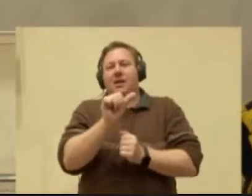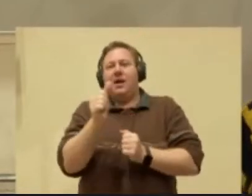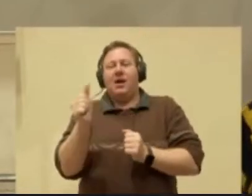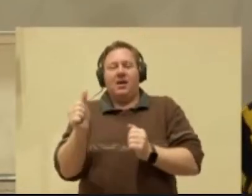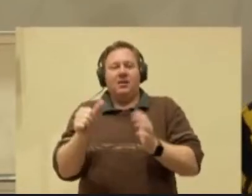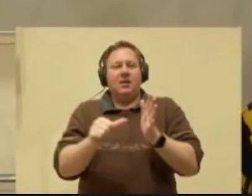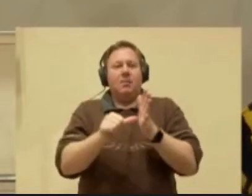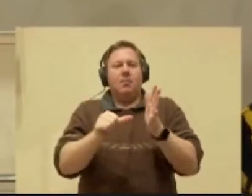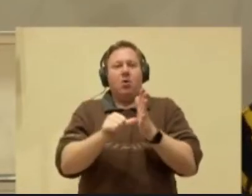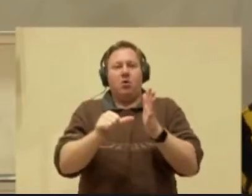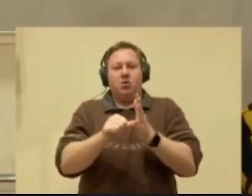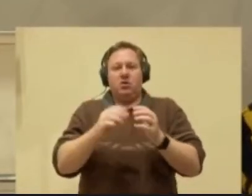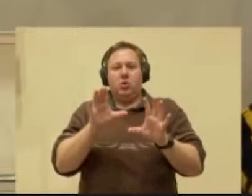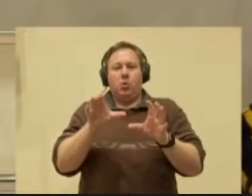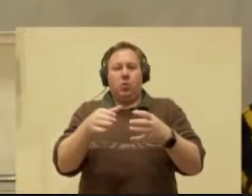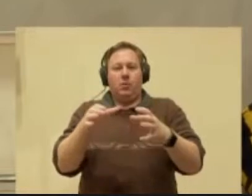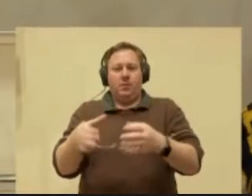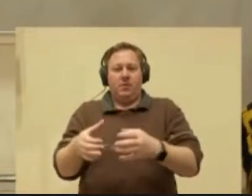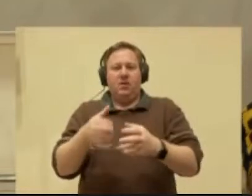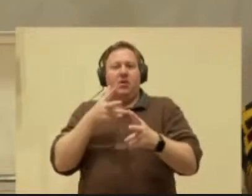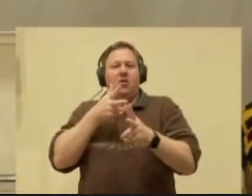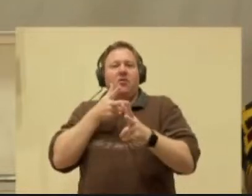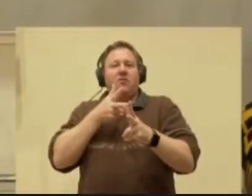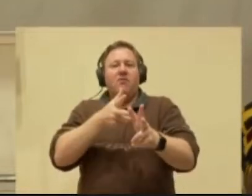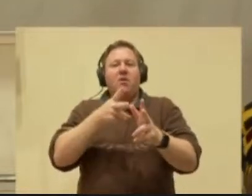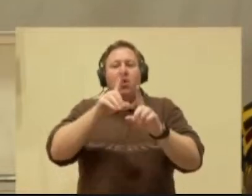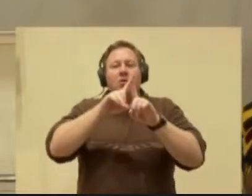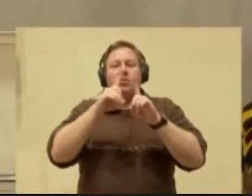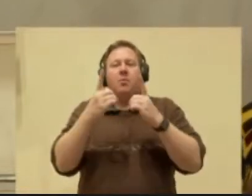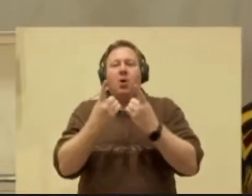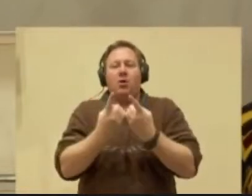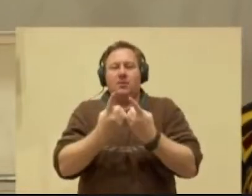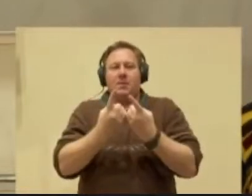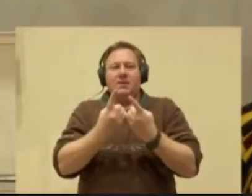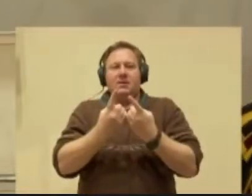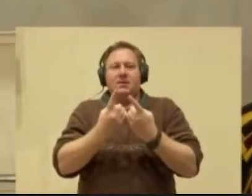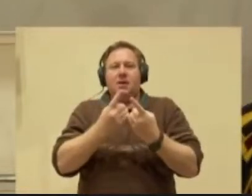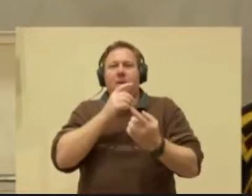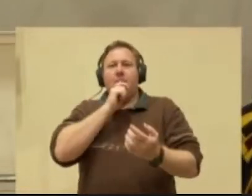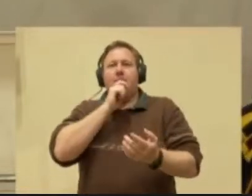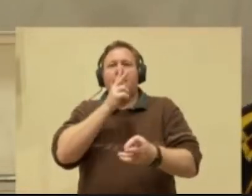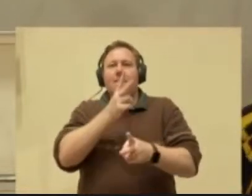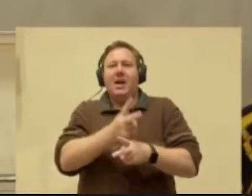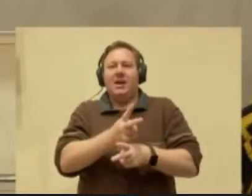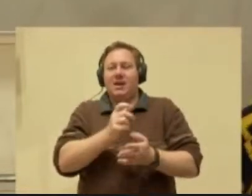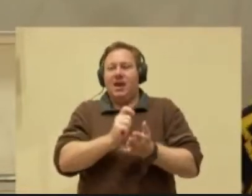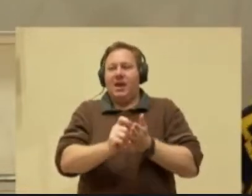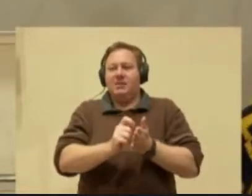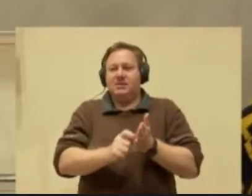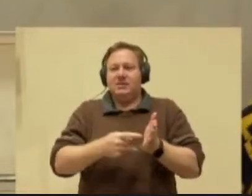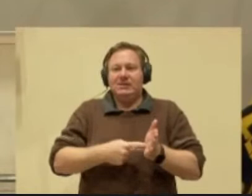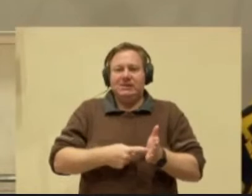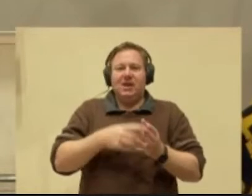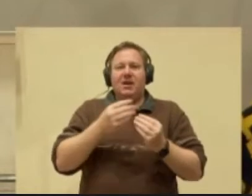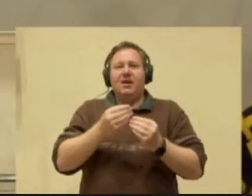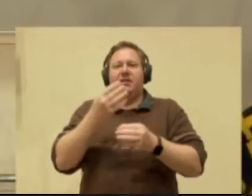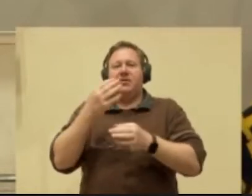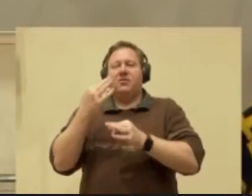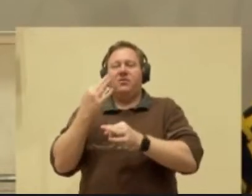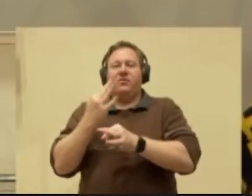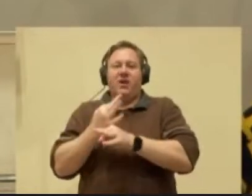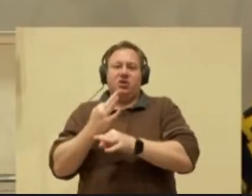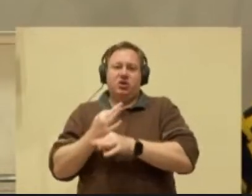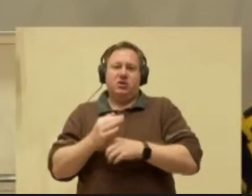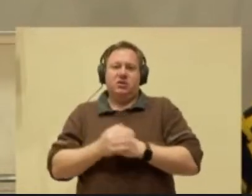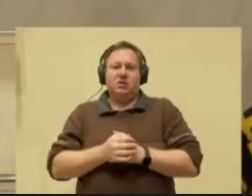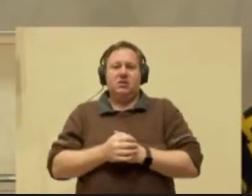are spam the departmental mondays and functions and are also implemented in line with